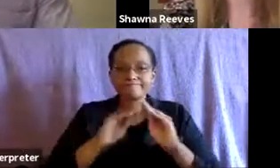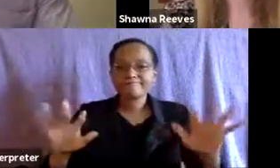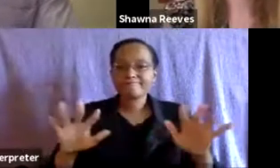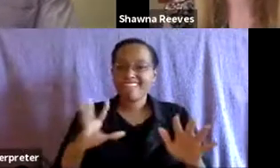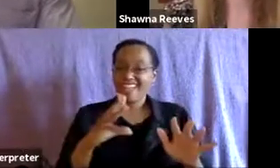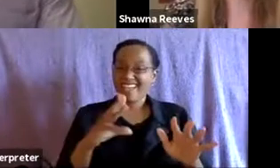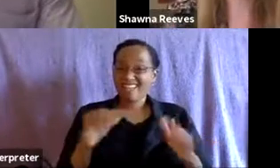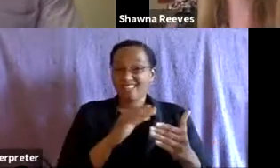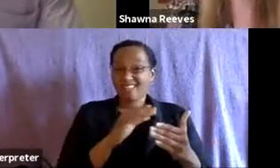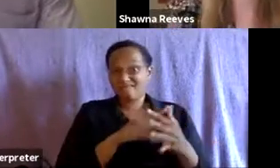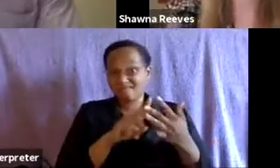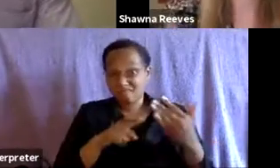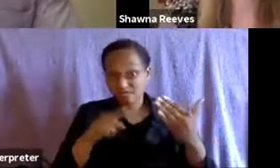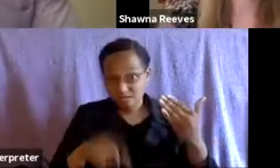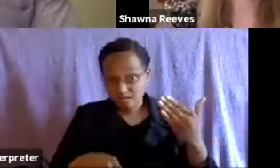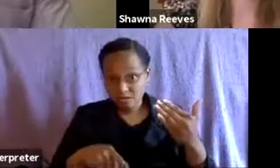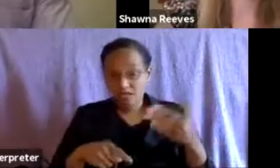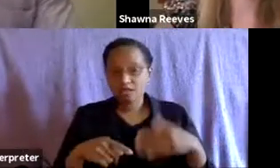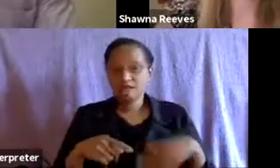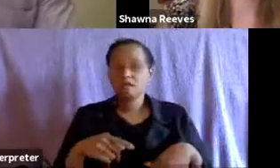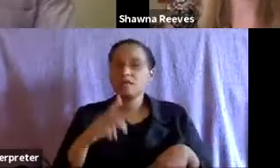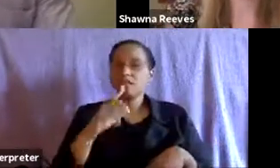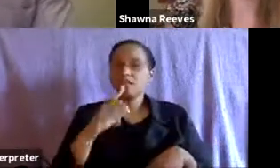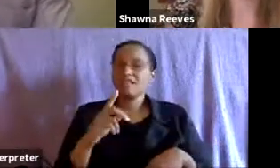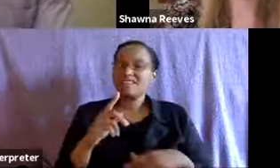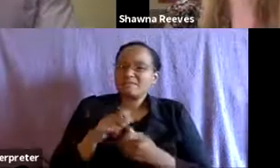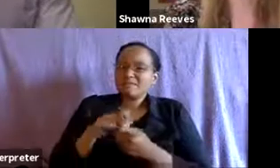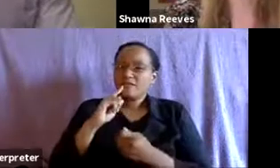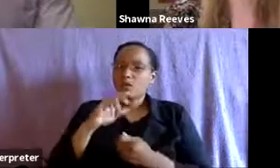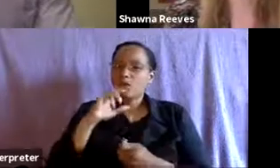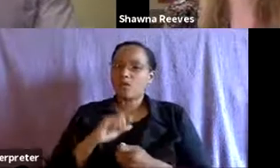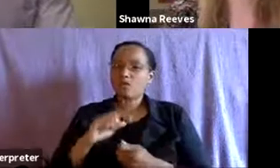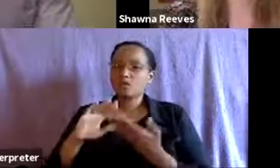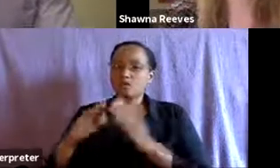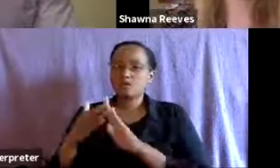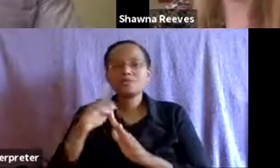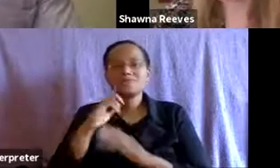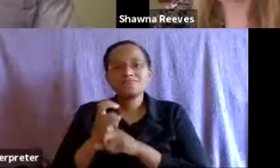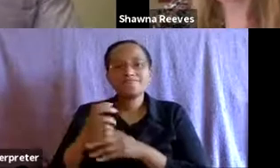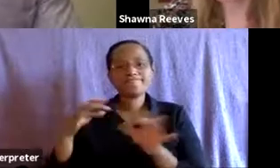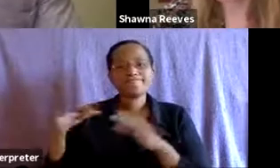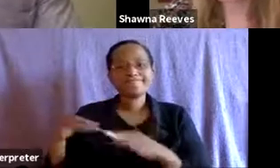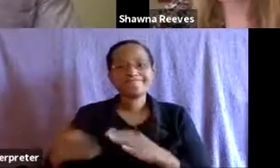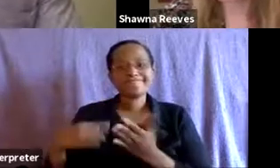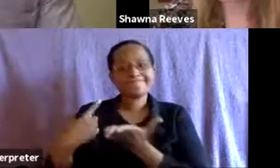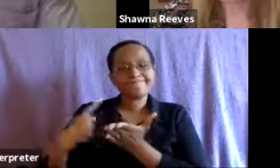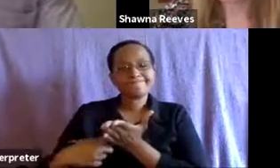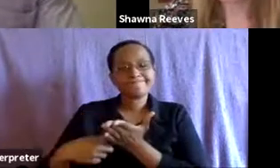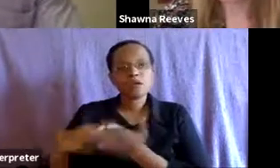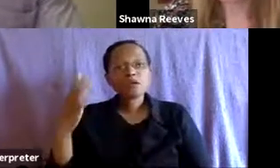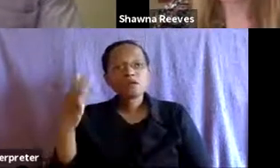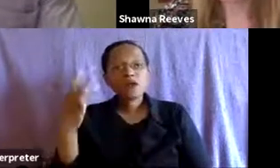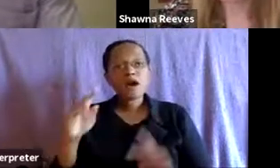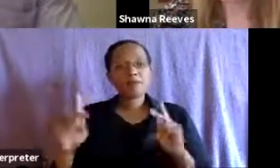really timely topic that we have today. What I was driving at in the quote is that this pandemic and